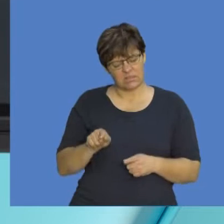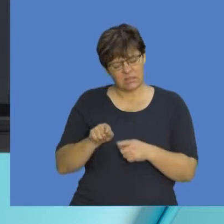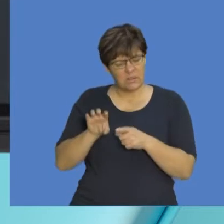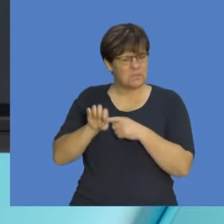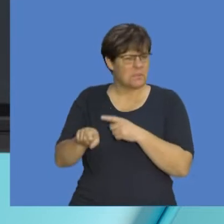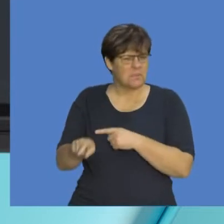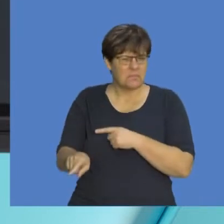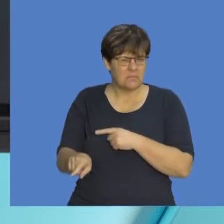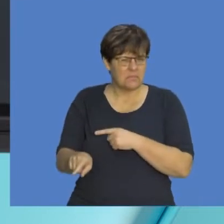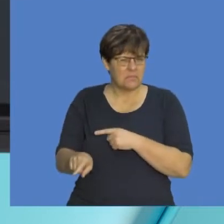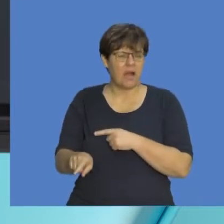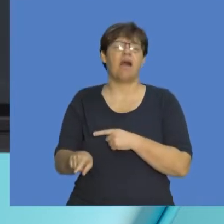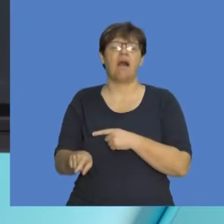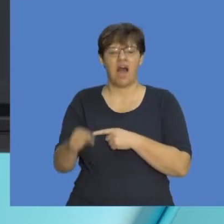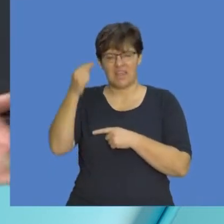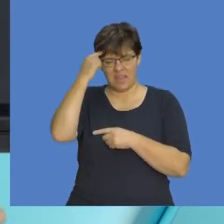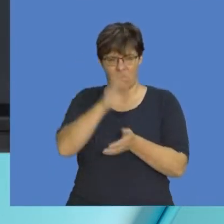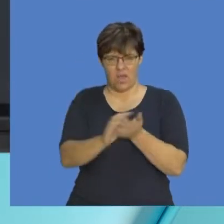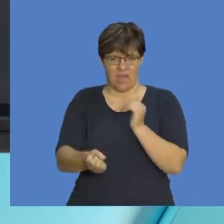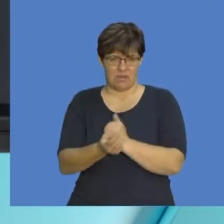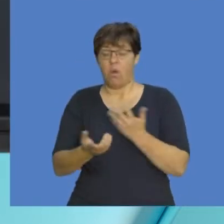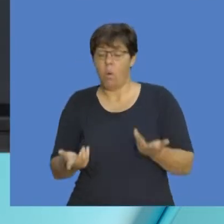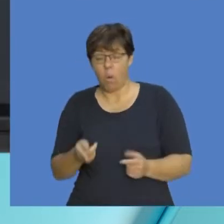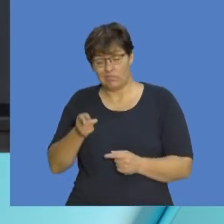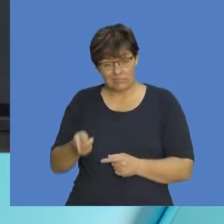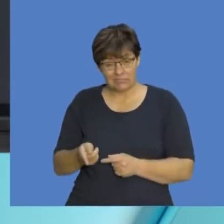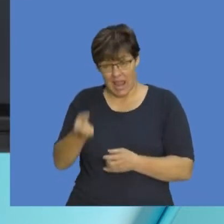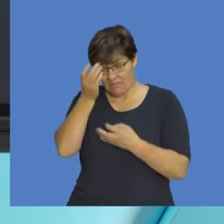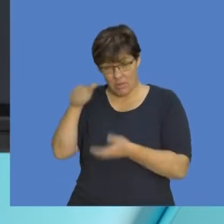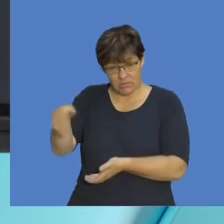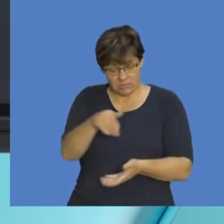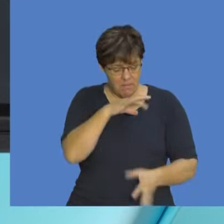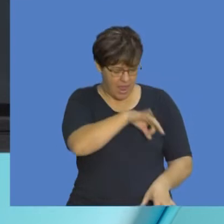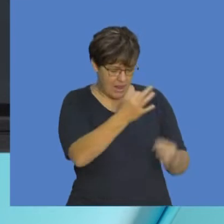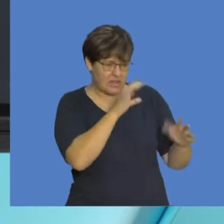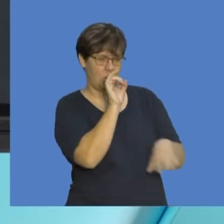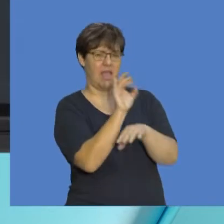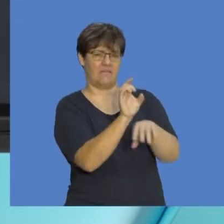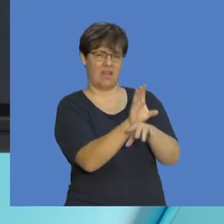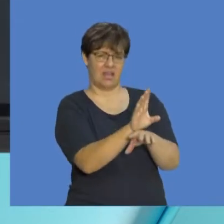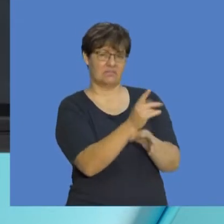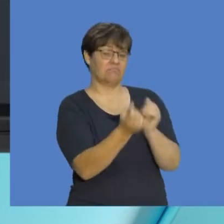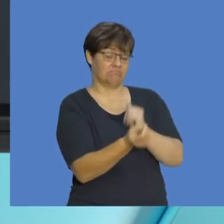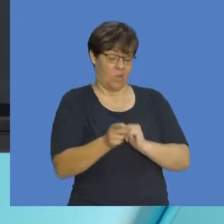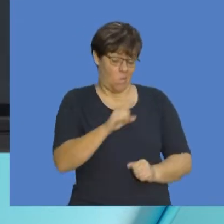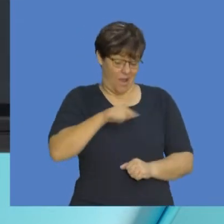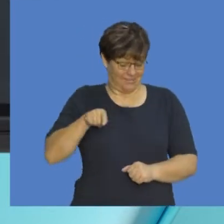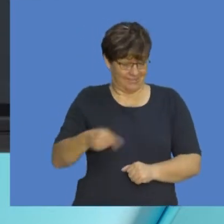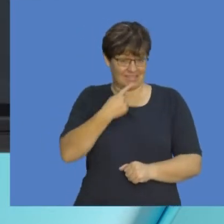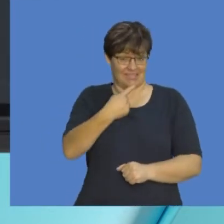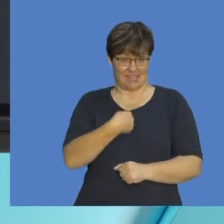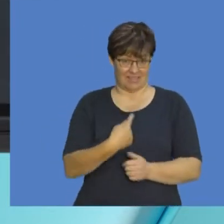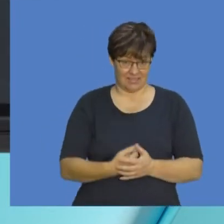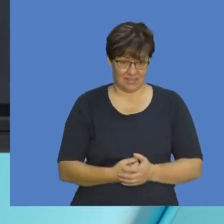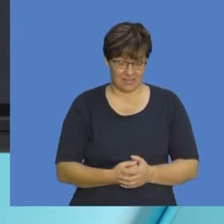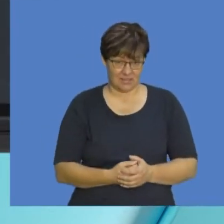conjecture, arrive at conclusion, or advise what must happen, okay, when you analyze data. Does that make sense? I